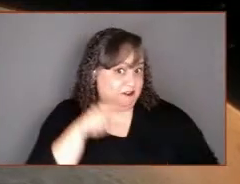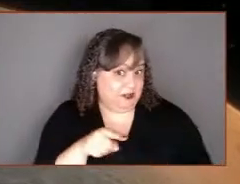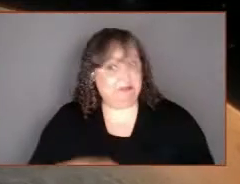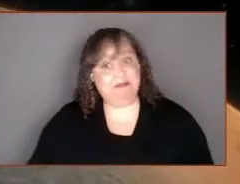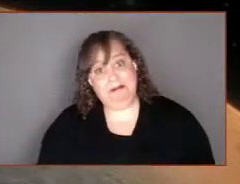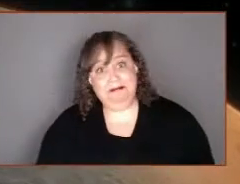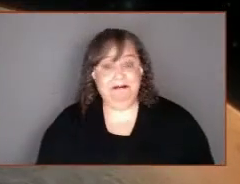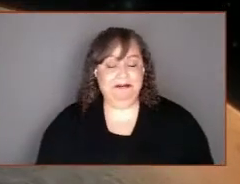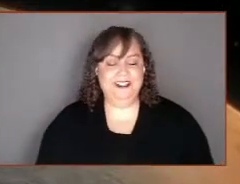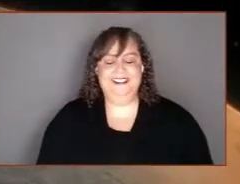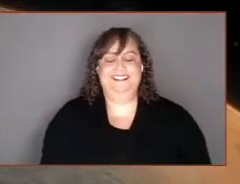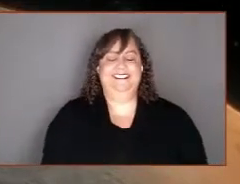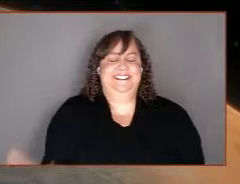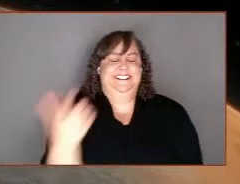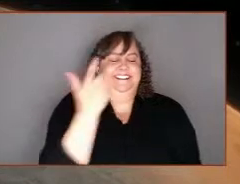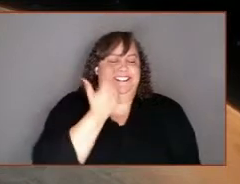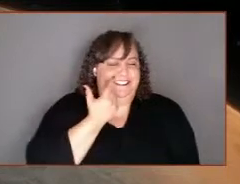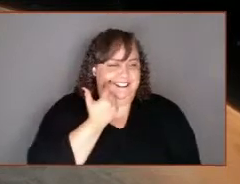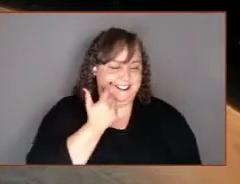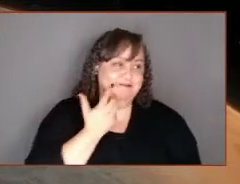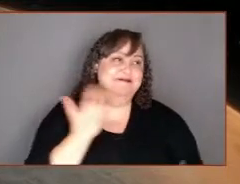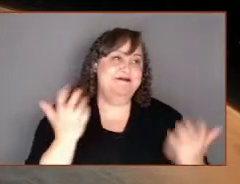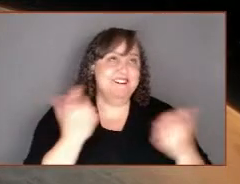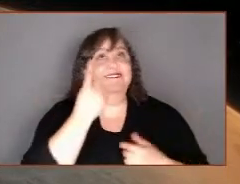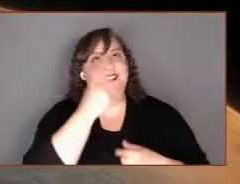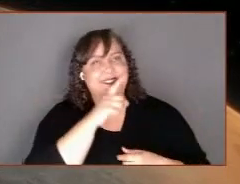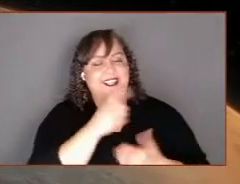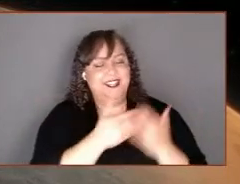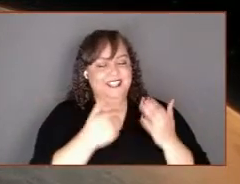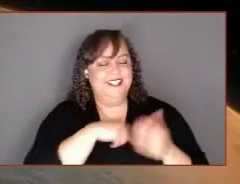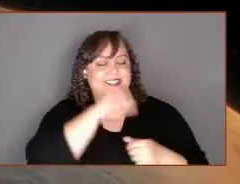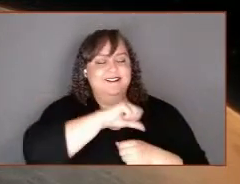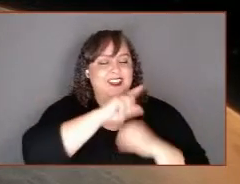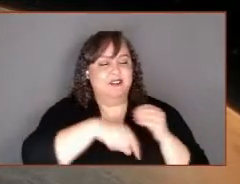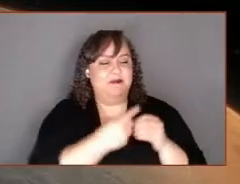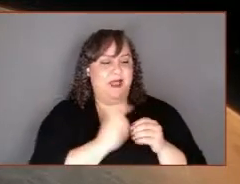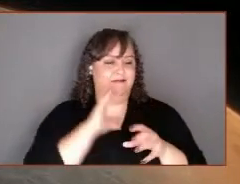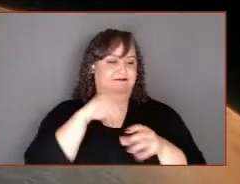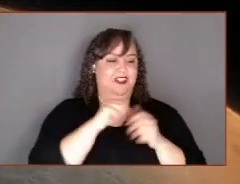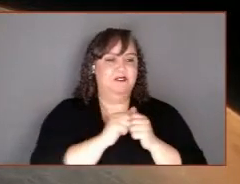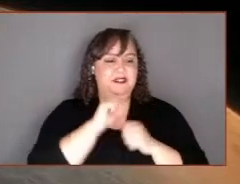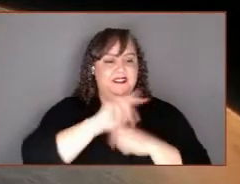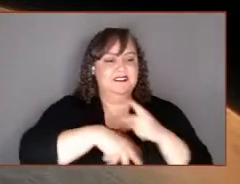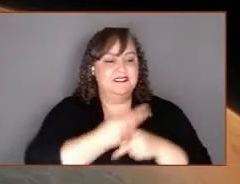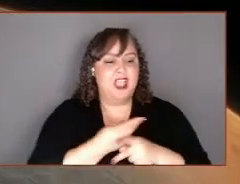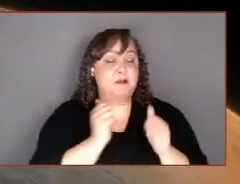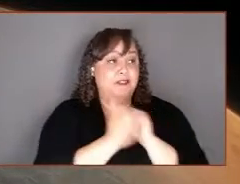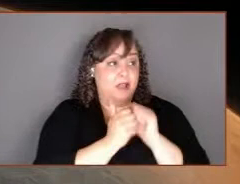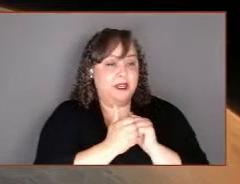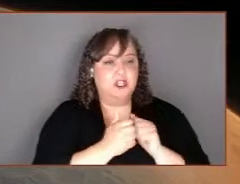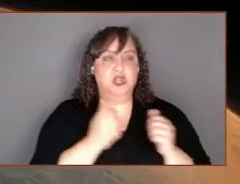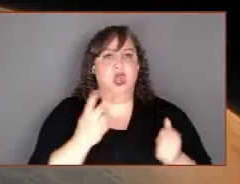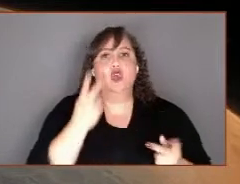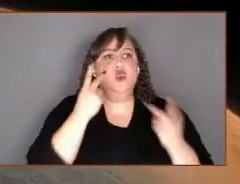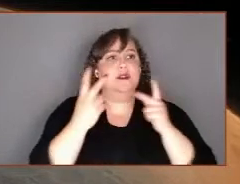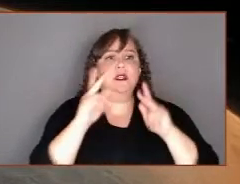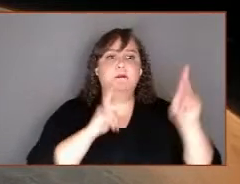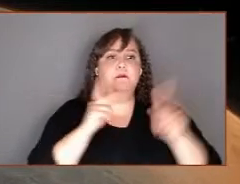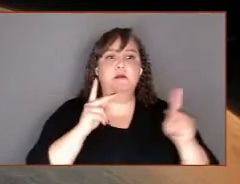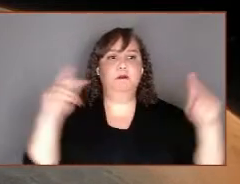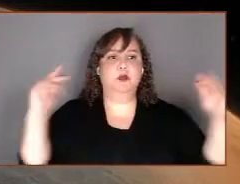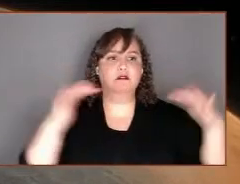One of the things I love about being a part of competitions like this is you see people come together as the